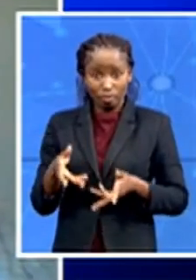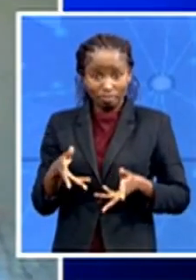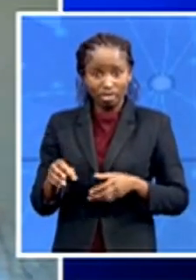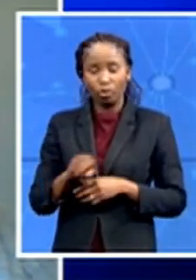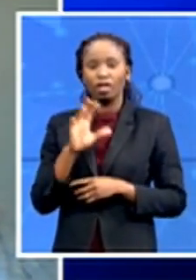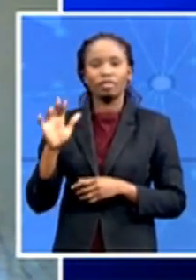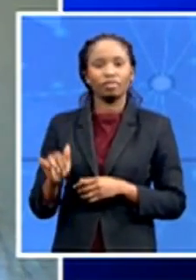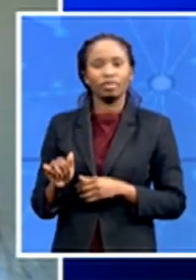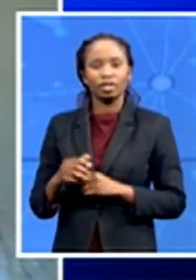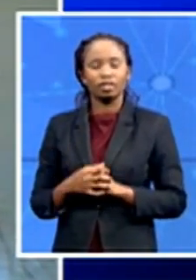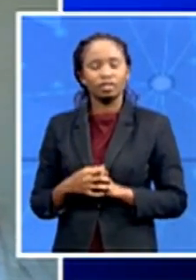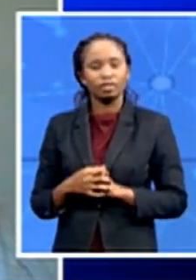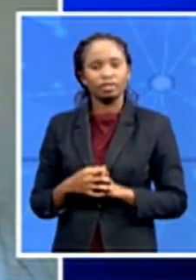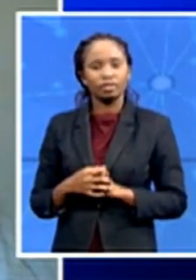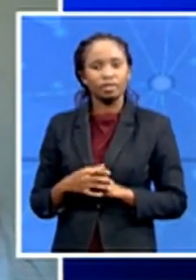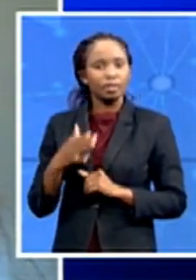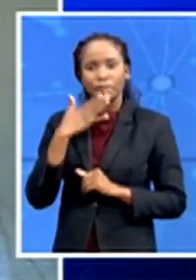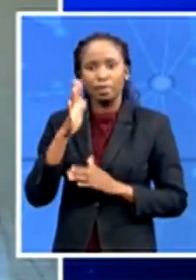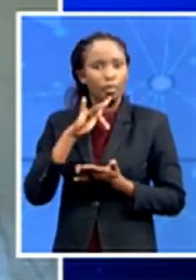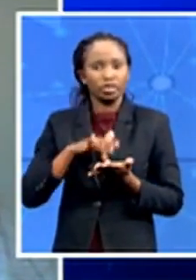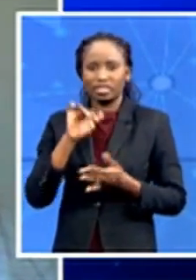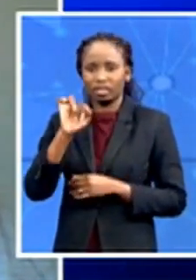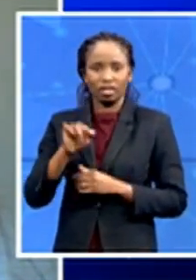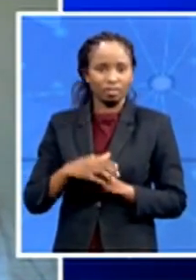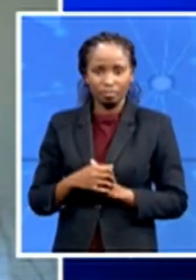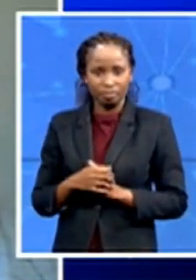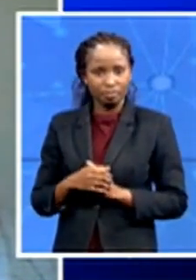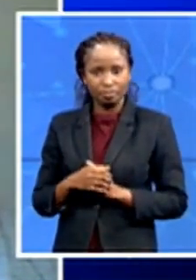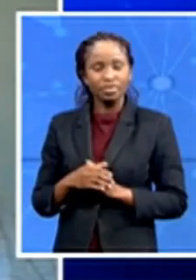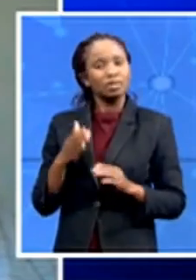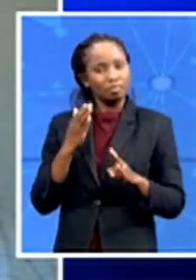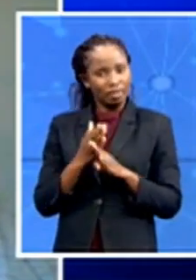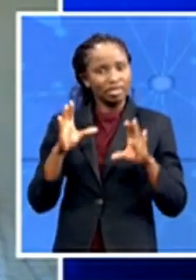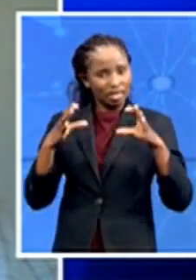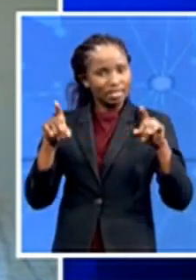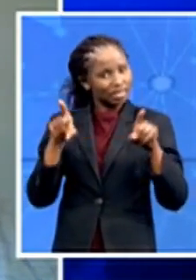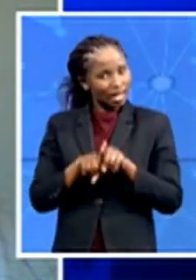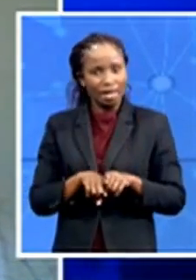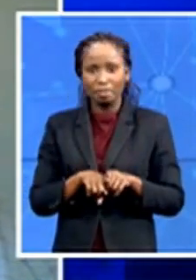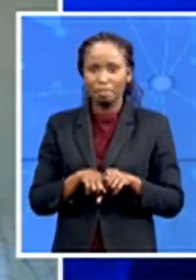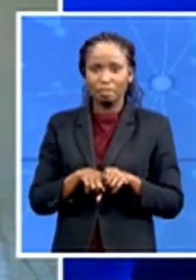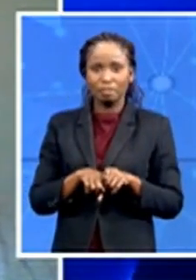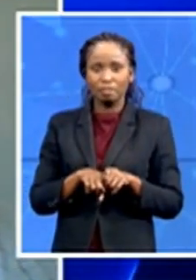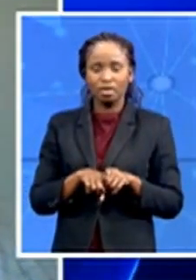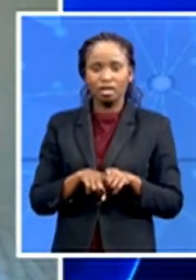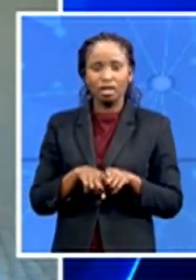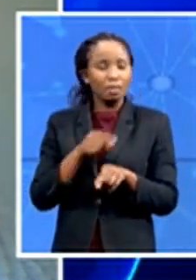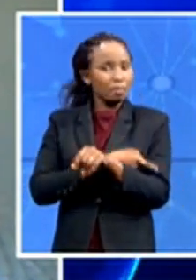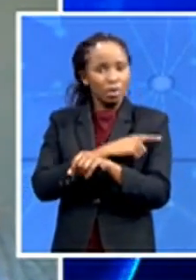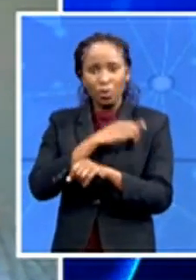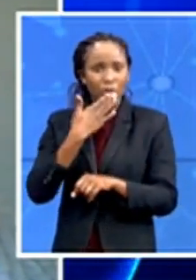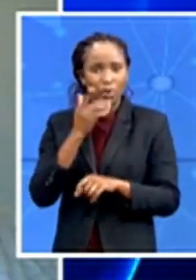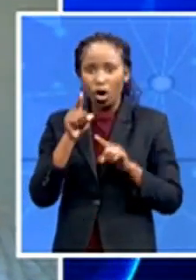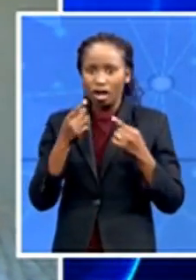position that they are adopting. In the private sector itself, there are no laws in South Africa that forces employees to vaccinate. So